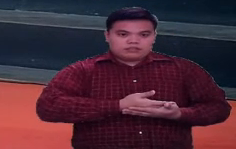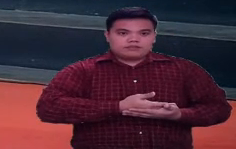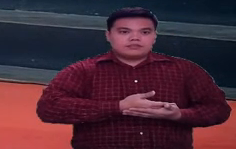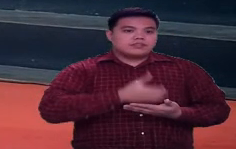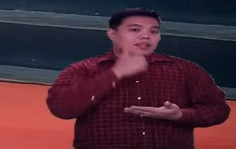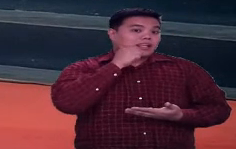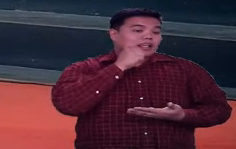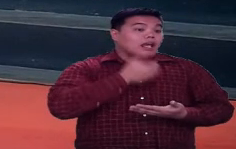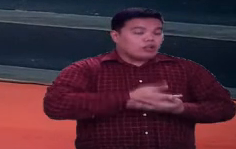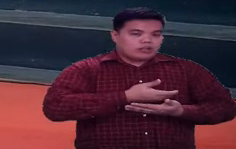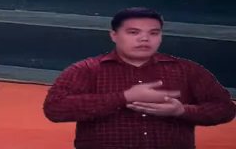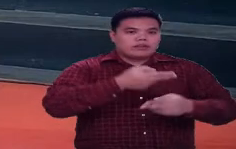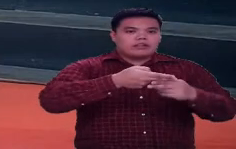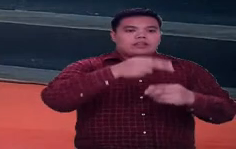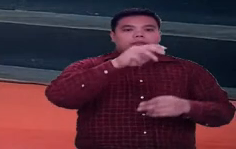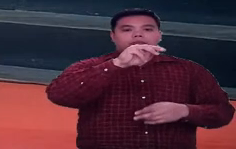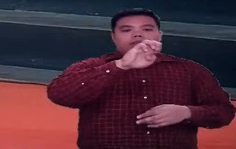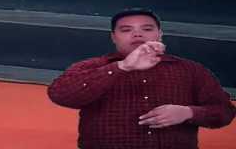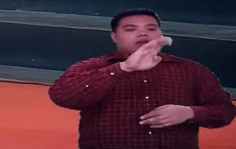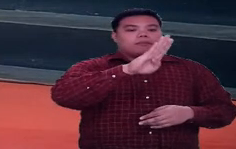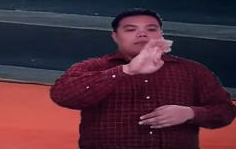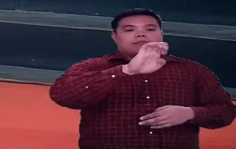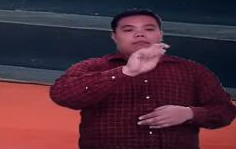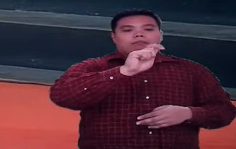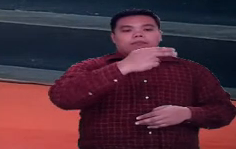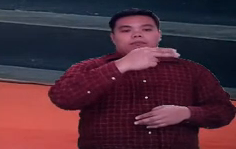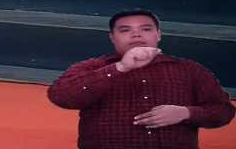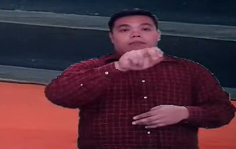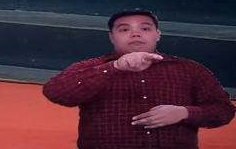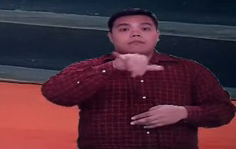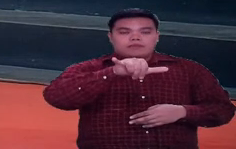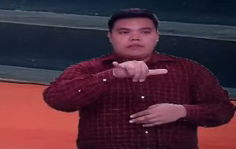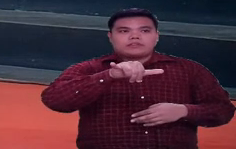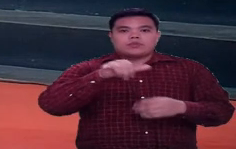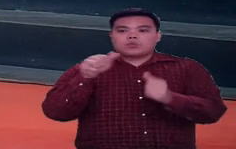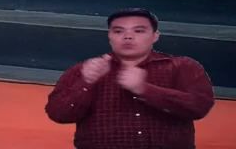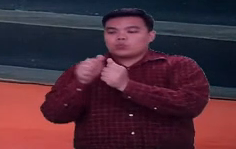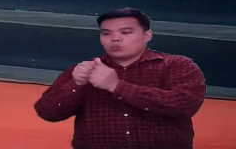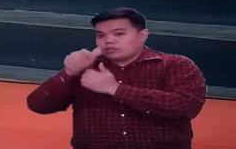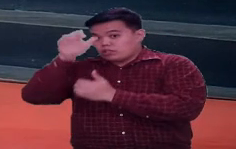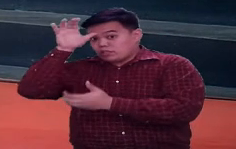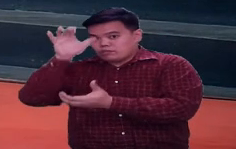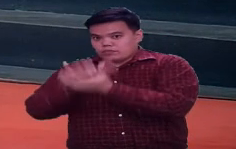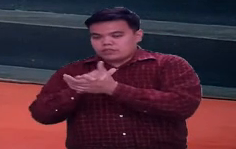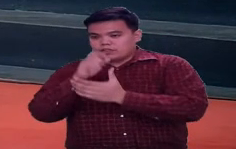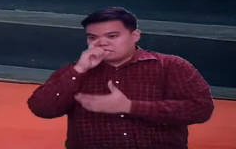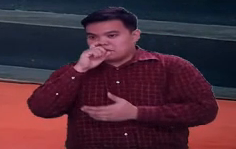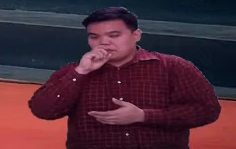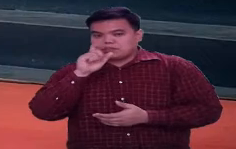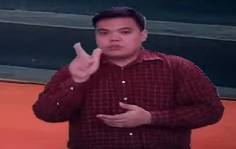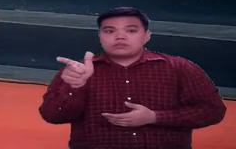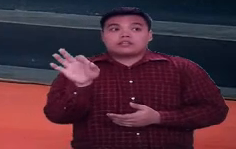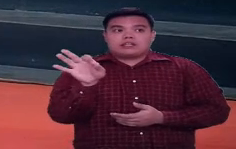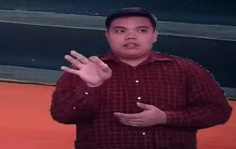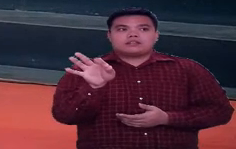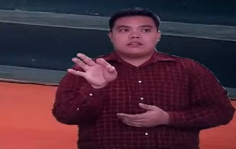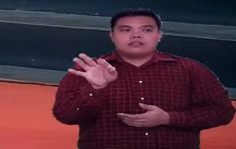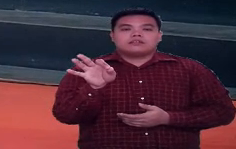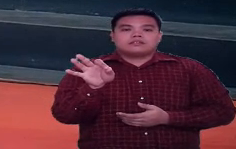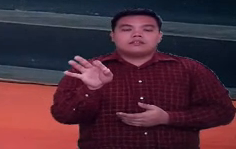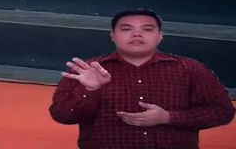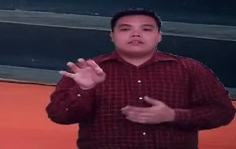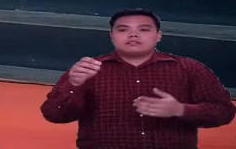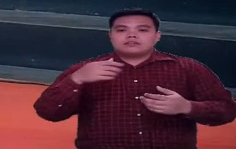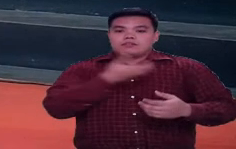our daughter's name is Bethany. And so her and her husband, she's 29, her and her